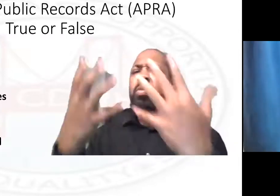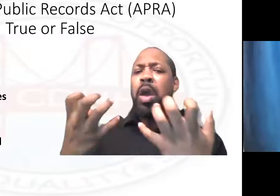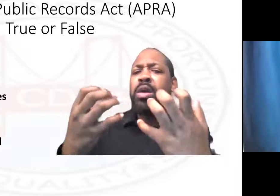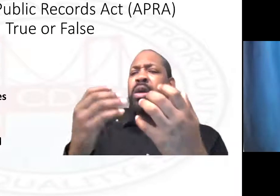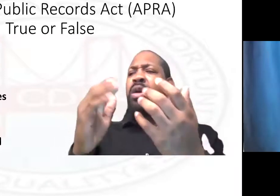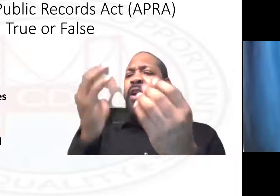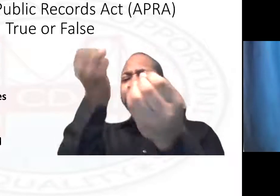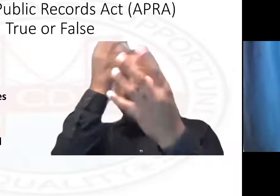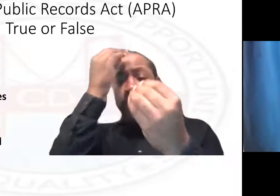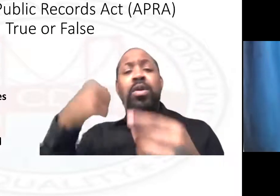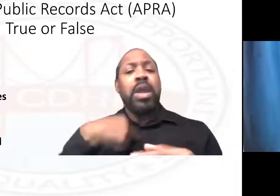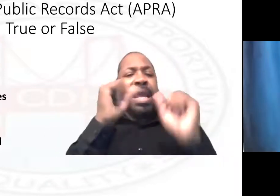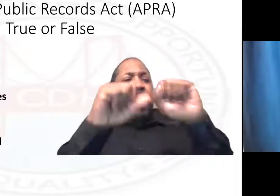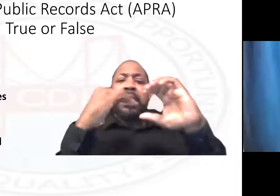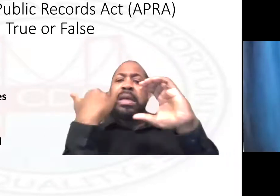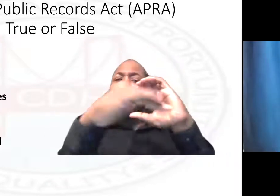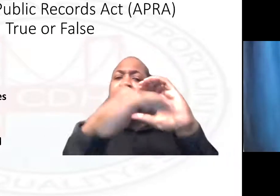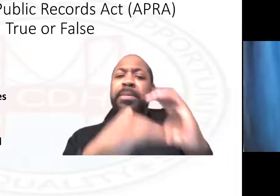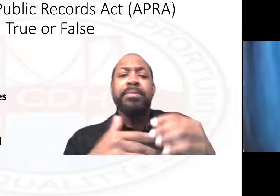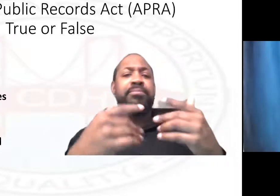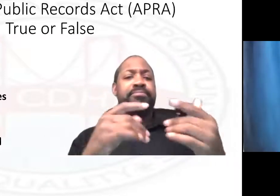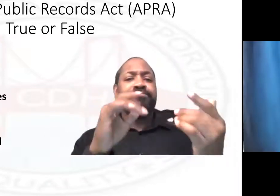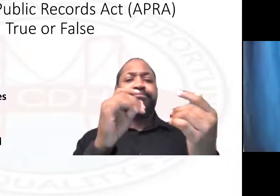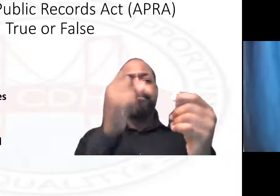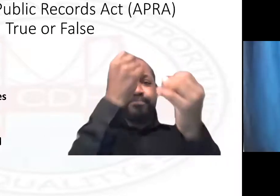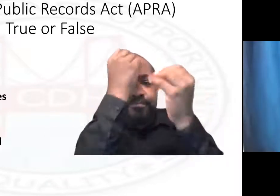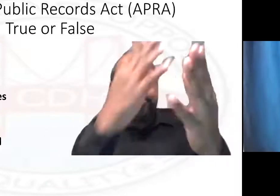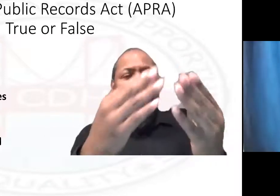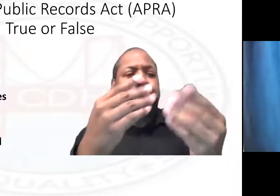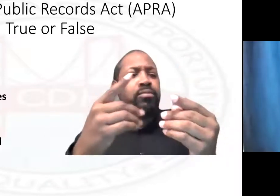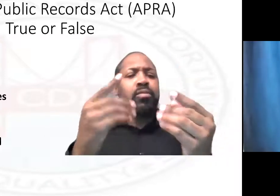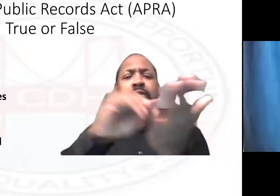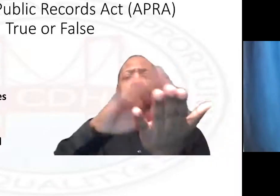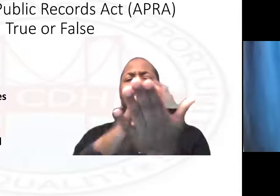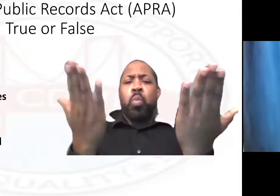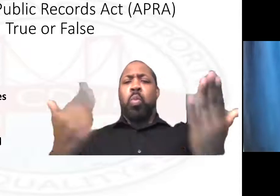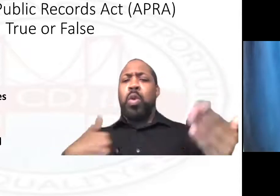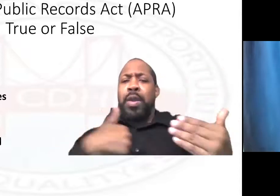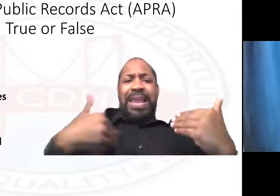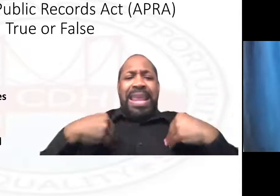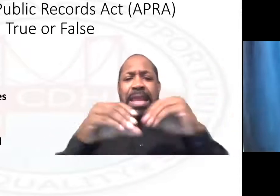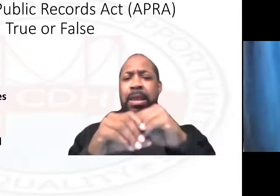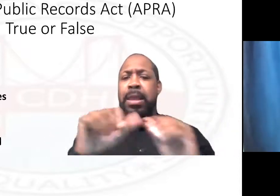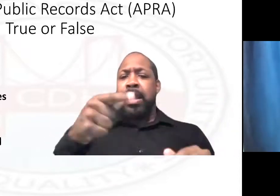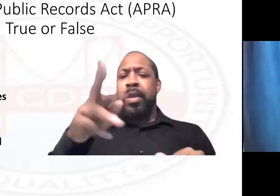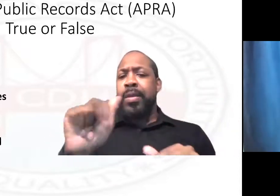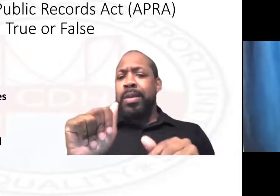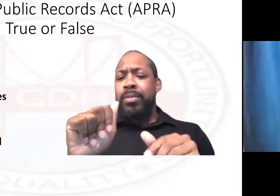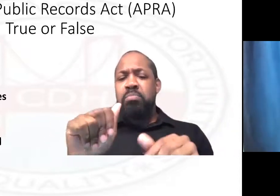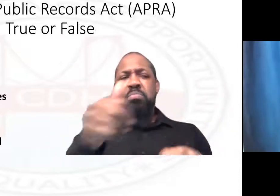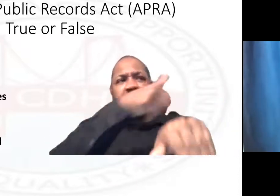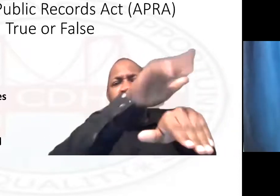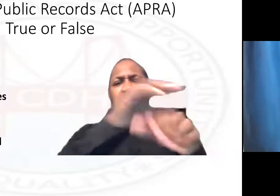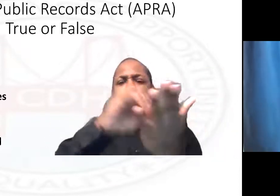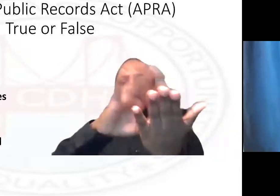stored electronically, if someone is wanting that information in public records, they can be email, and they can request